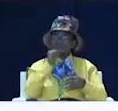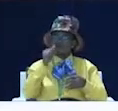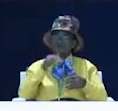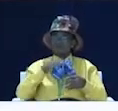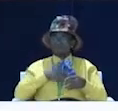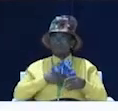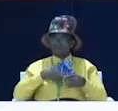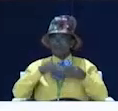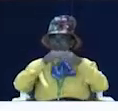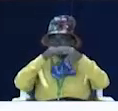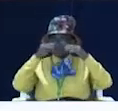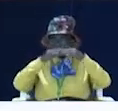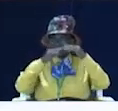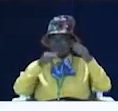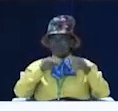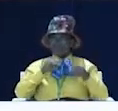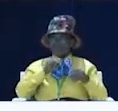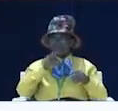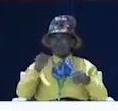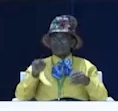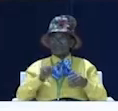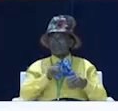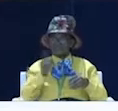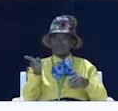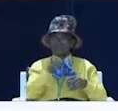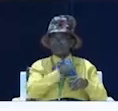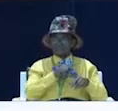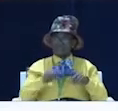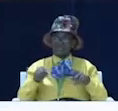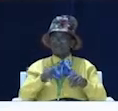You can't pull down what God is building.